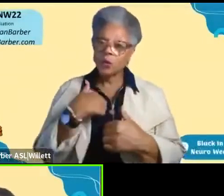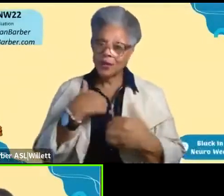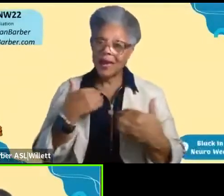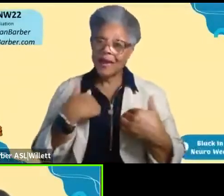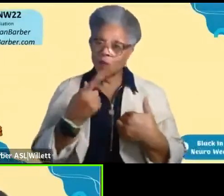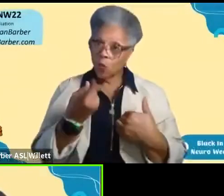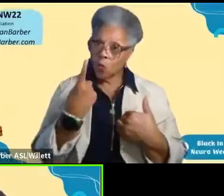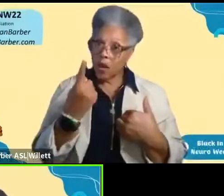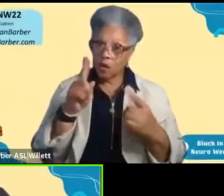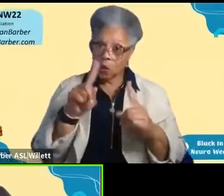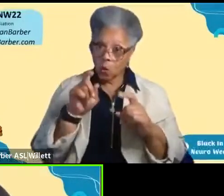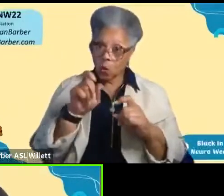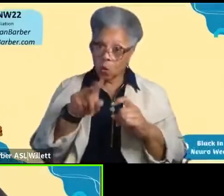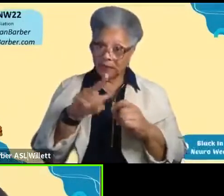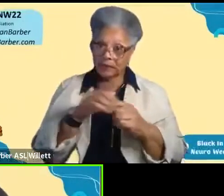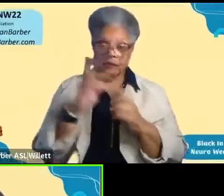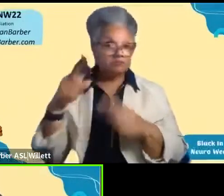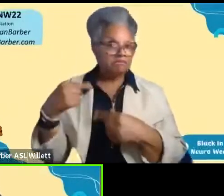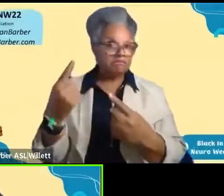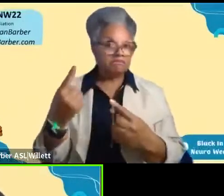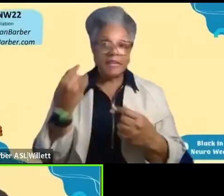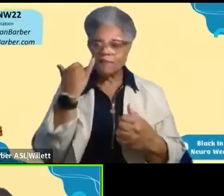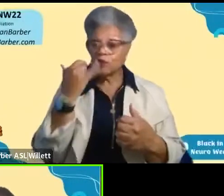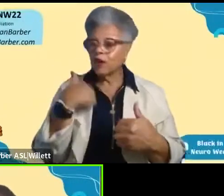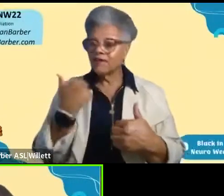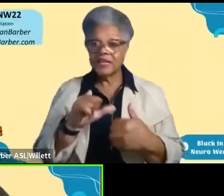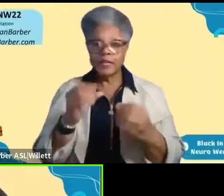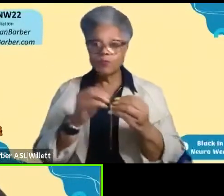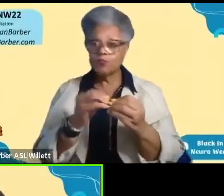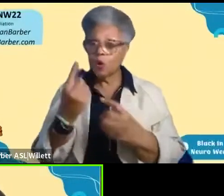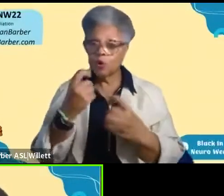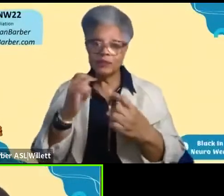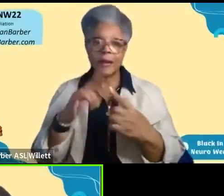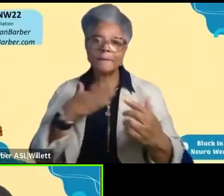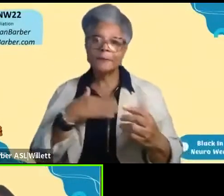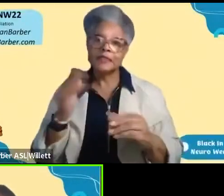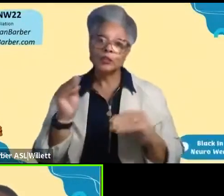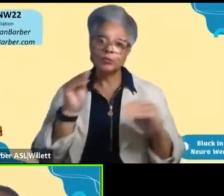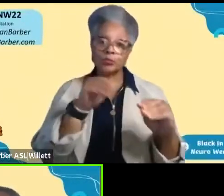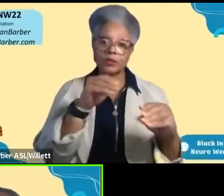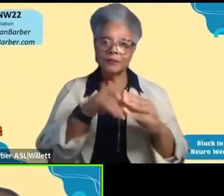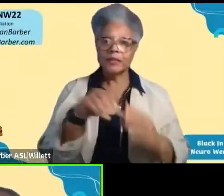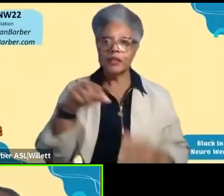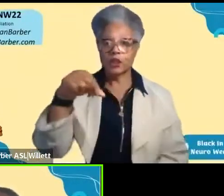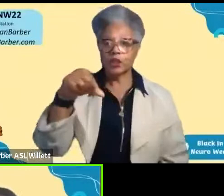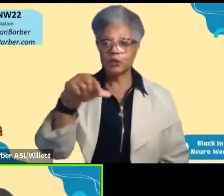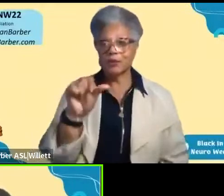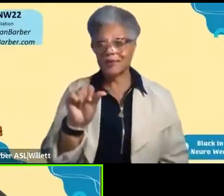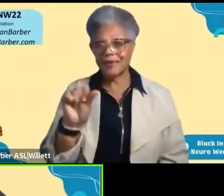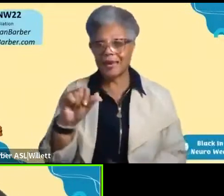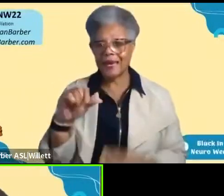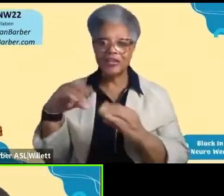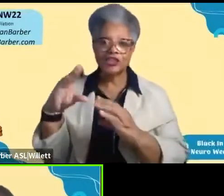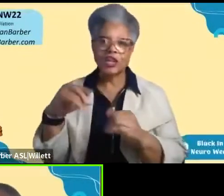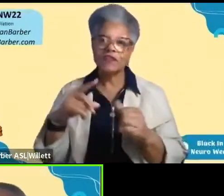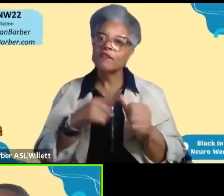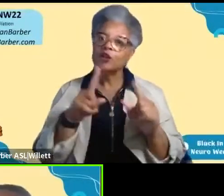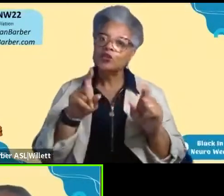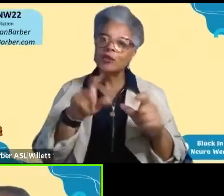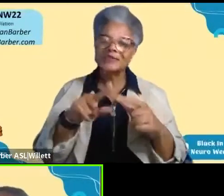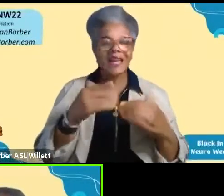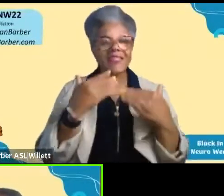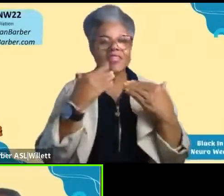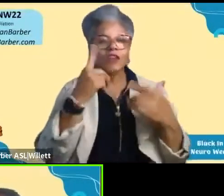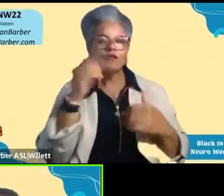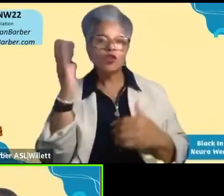one question so far. And if you have more questions, please put them in the Q&A chat. The first question says, thank you for